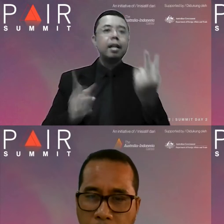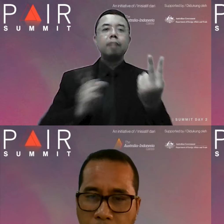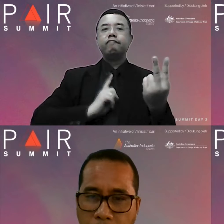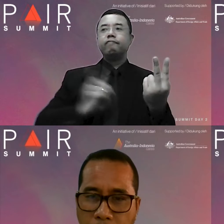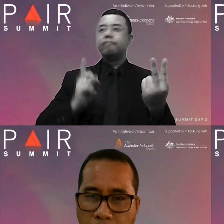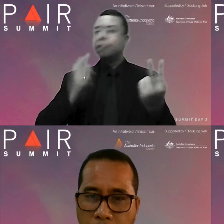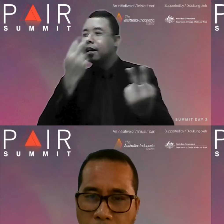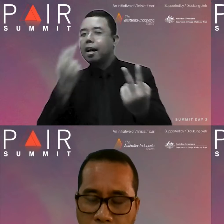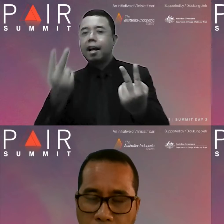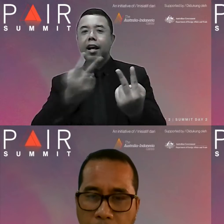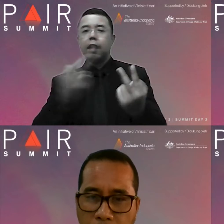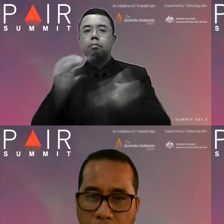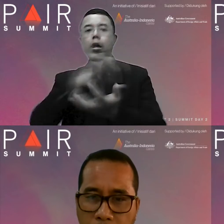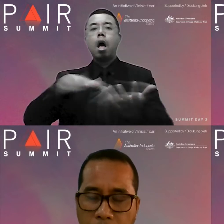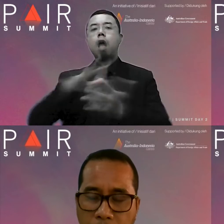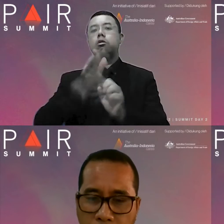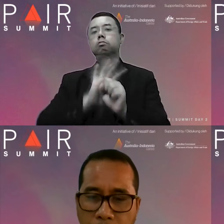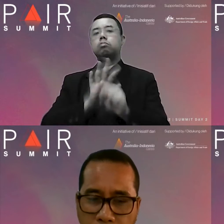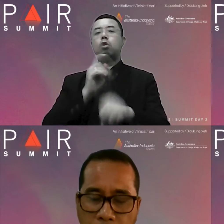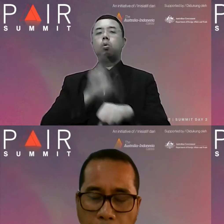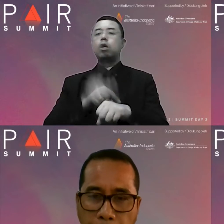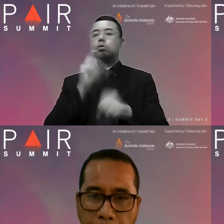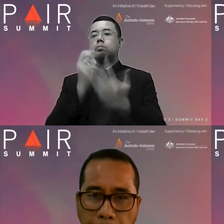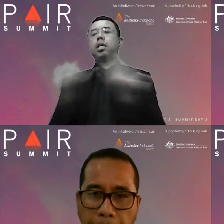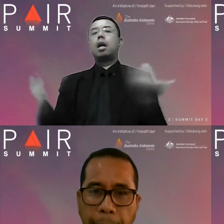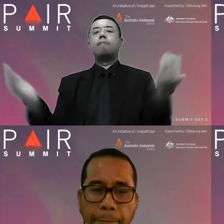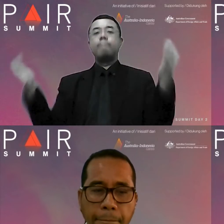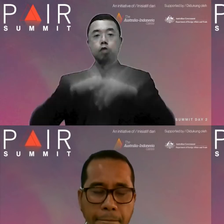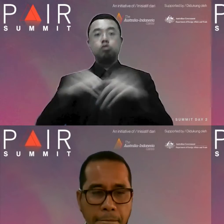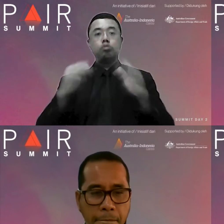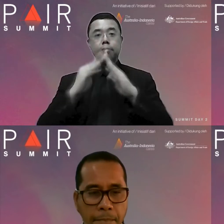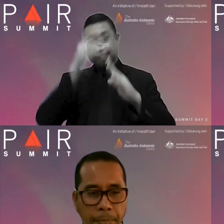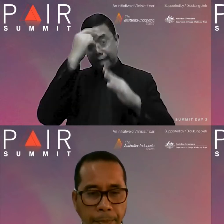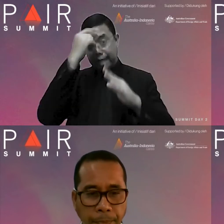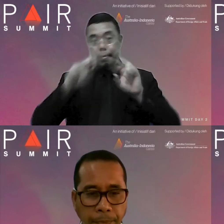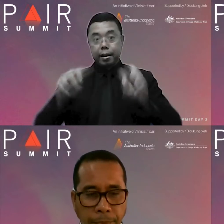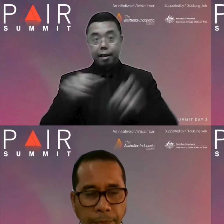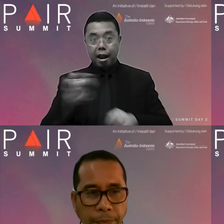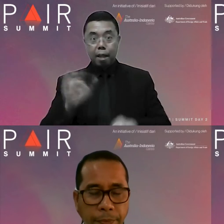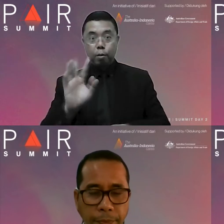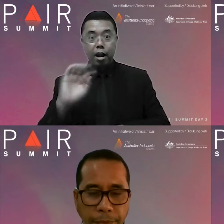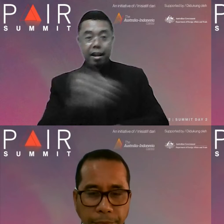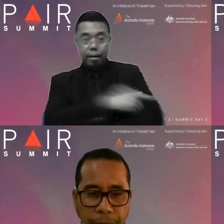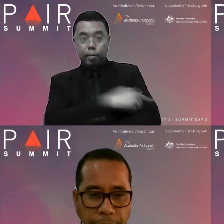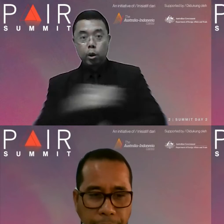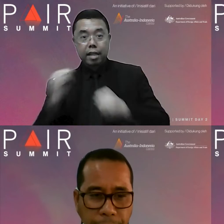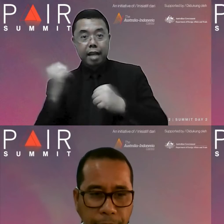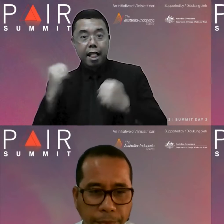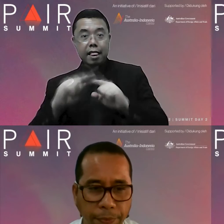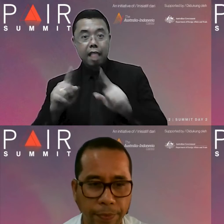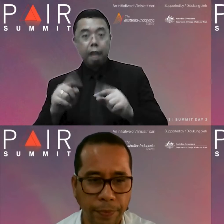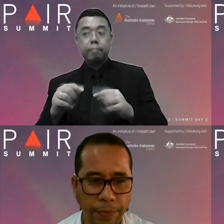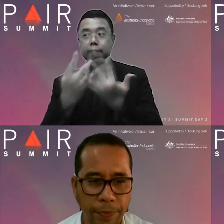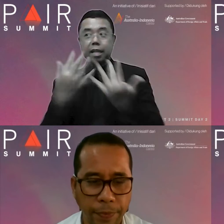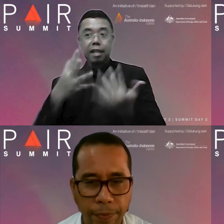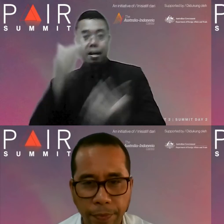about healthcare workers, but just looking at public compliance generally in South Sulawesi and Jakarta.